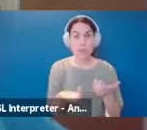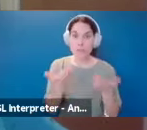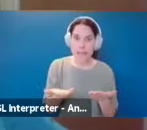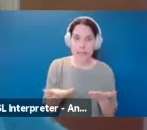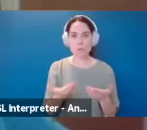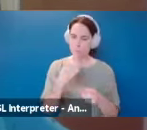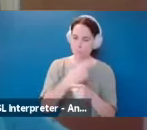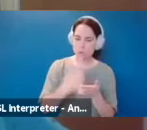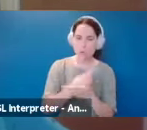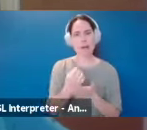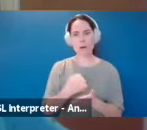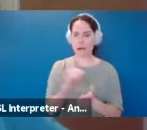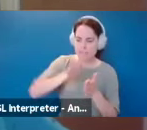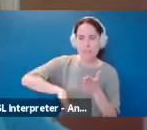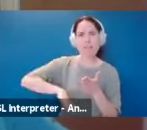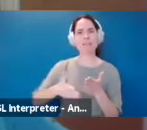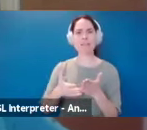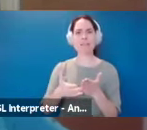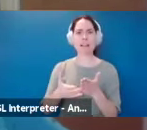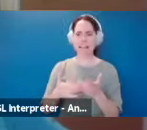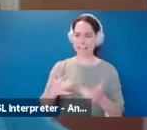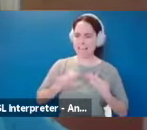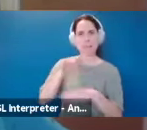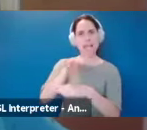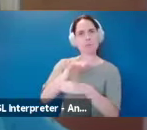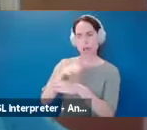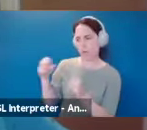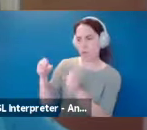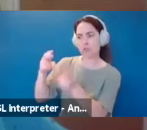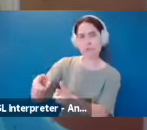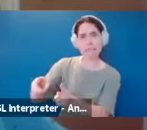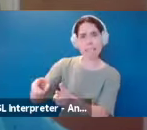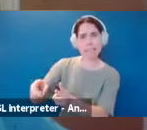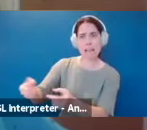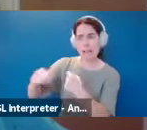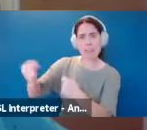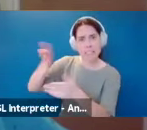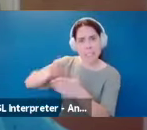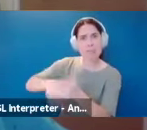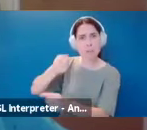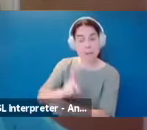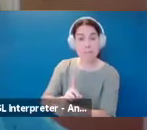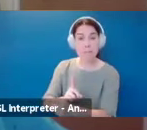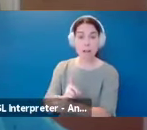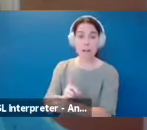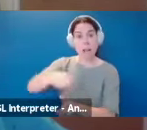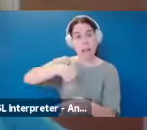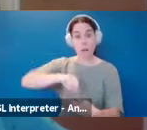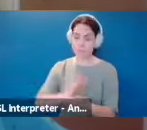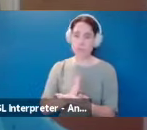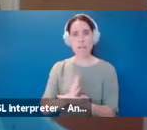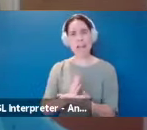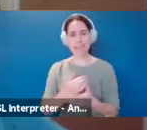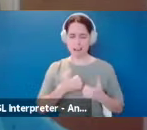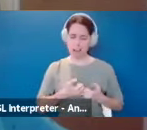before we even enter your centers, where we have shared our broken hearts and our despair in terms of what is